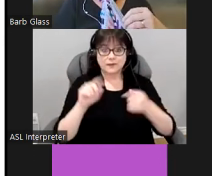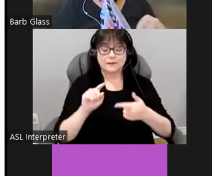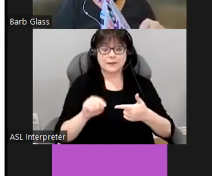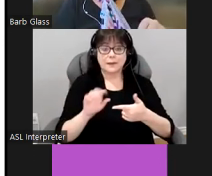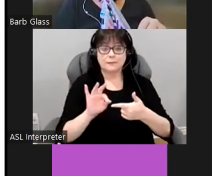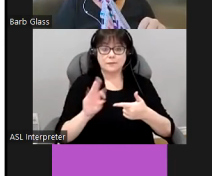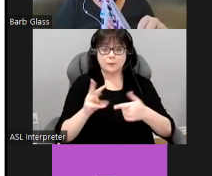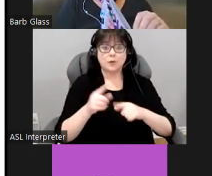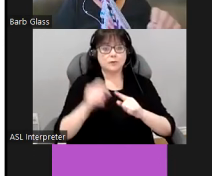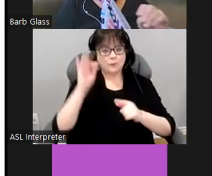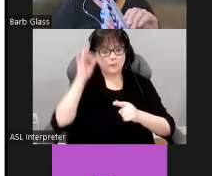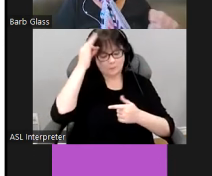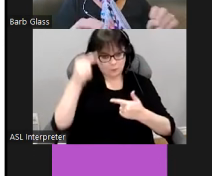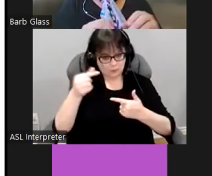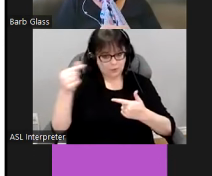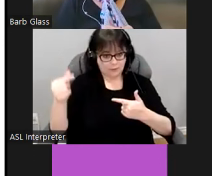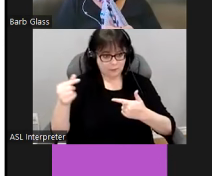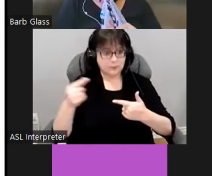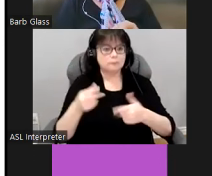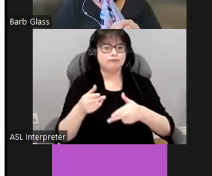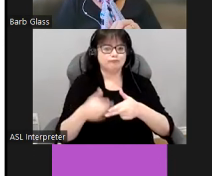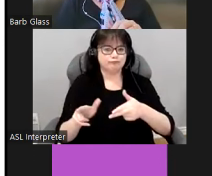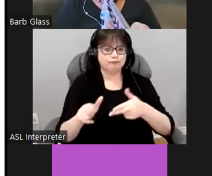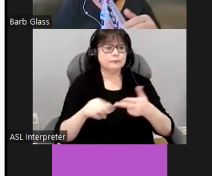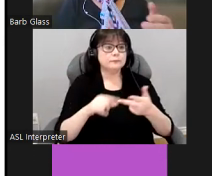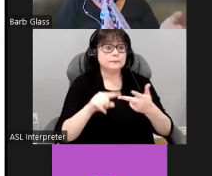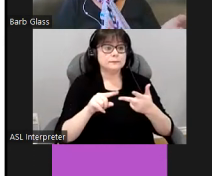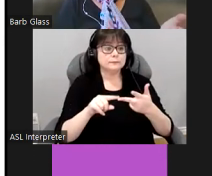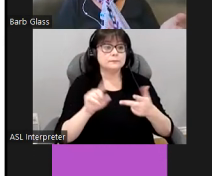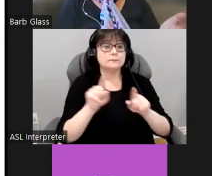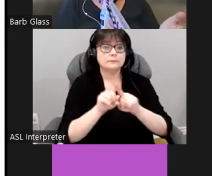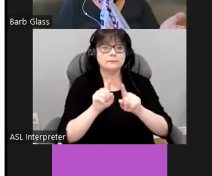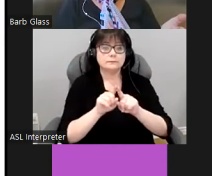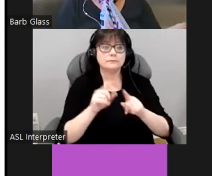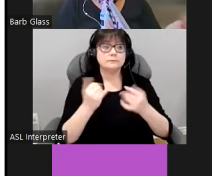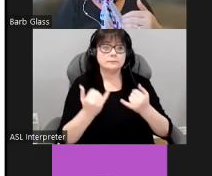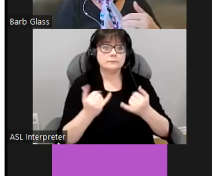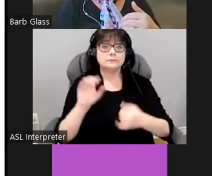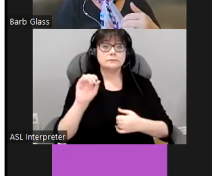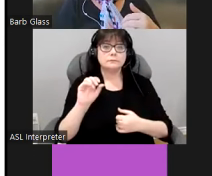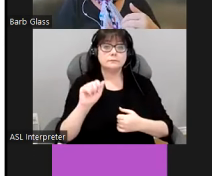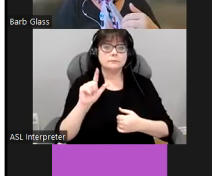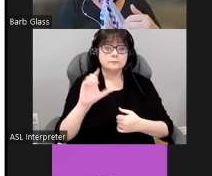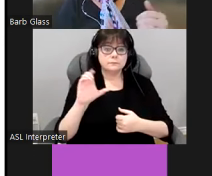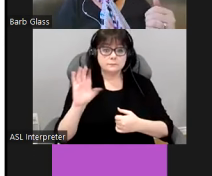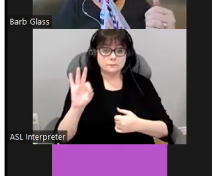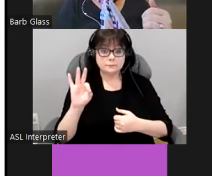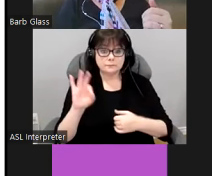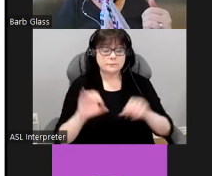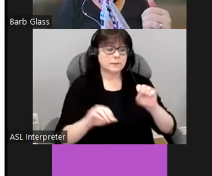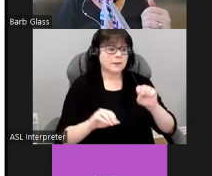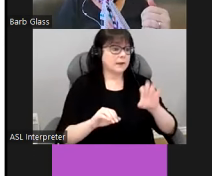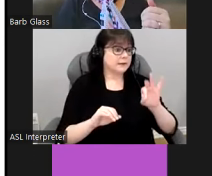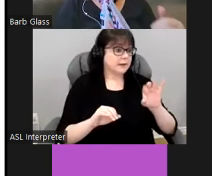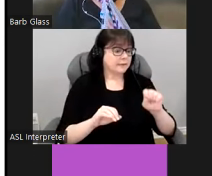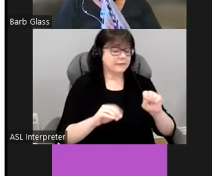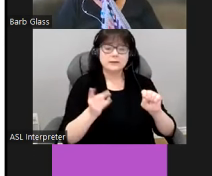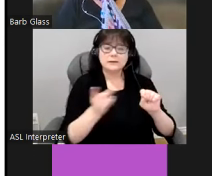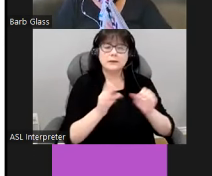then a very brief review of the connections between the new Skills for Success framework and our own